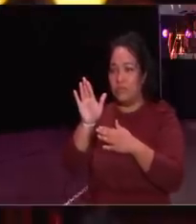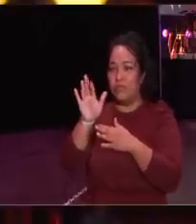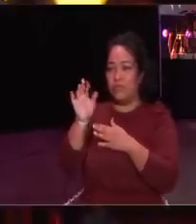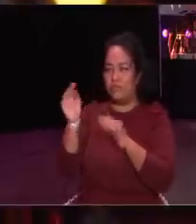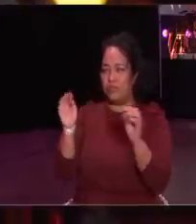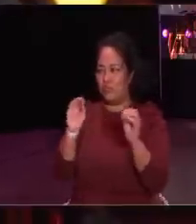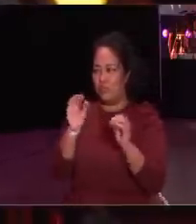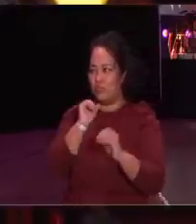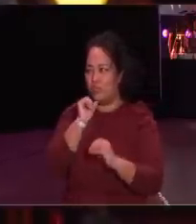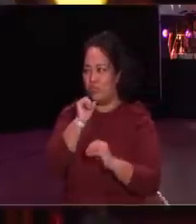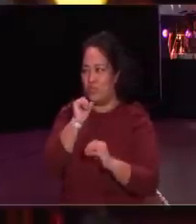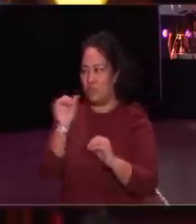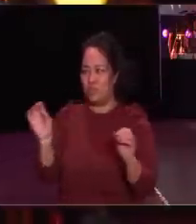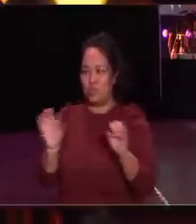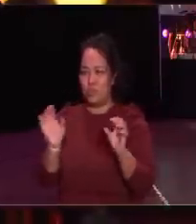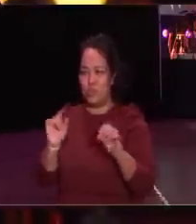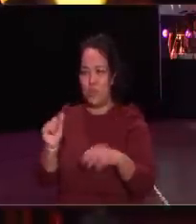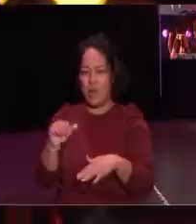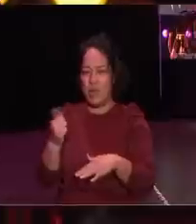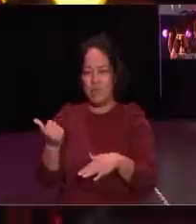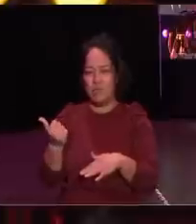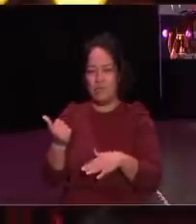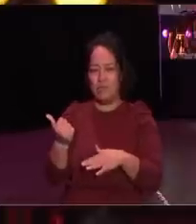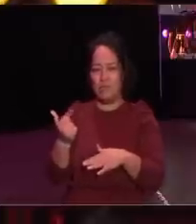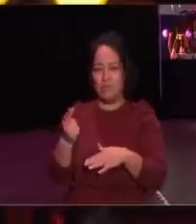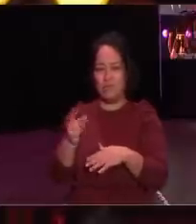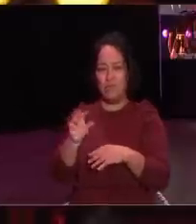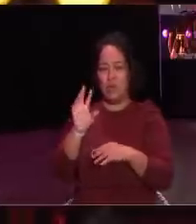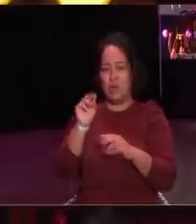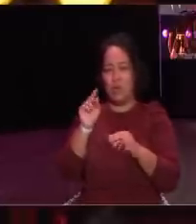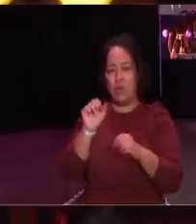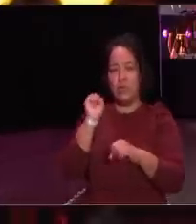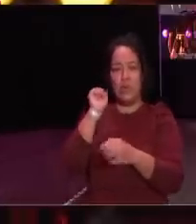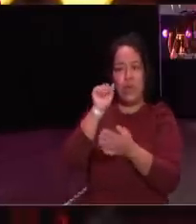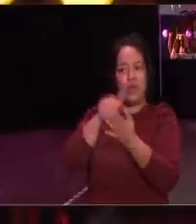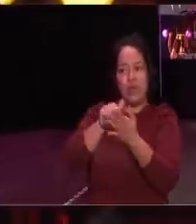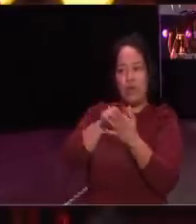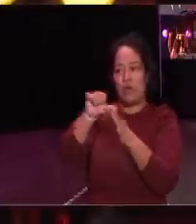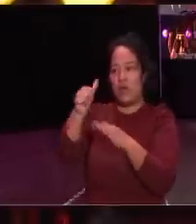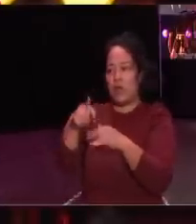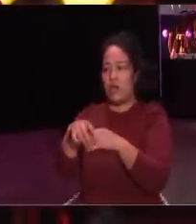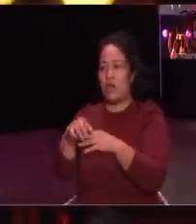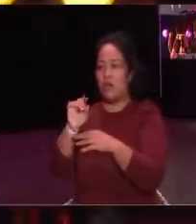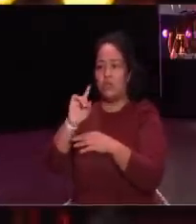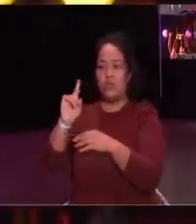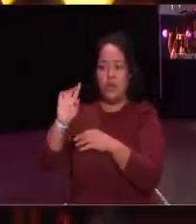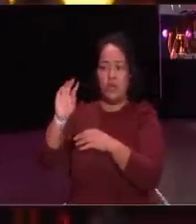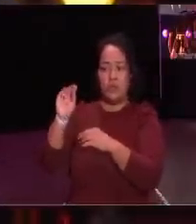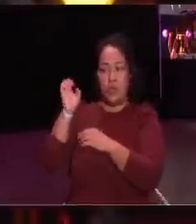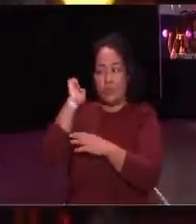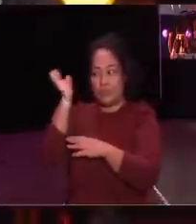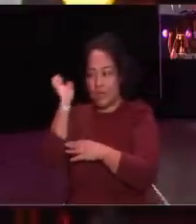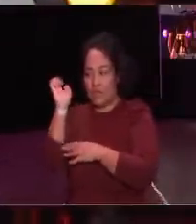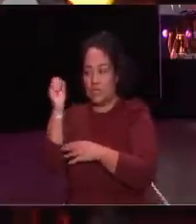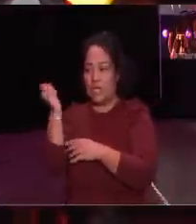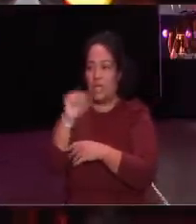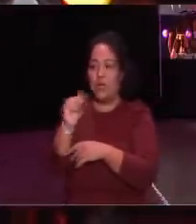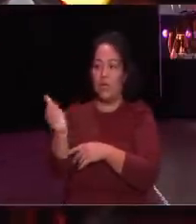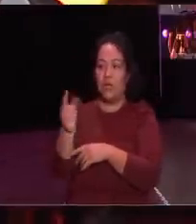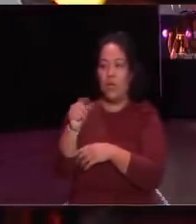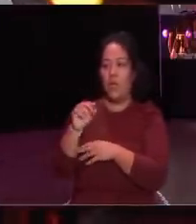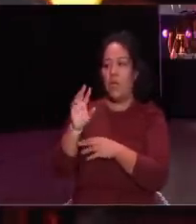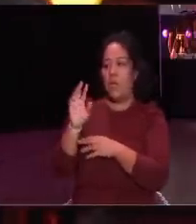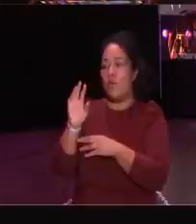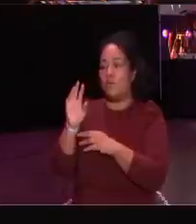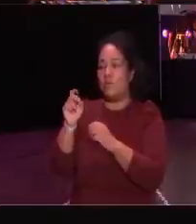anything else. No toquen ninguna puerta. Don't not even knock on a no door. Evangelicen a nadie. Don't evangelize no anyone. Echen fuera ningún demonio. Don't